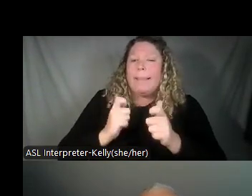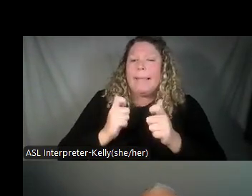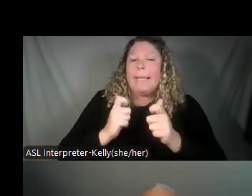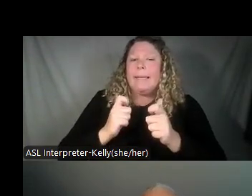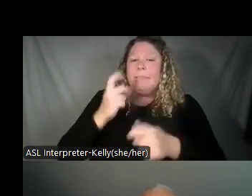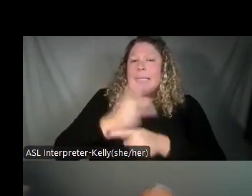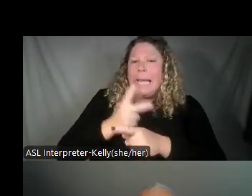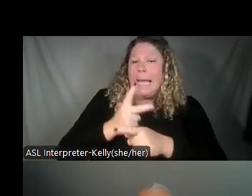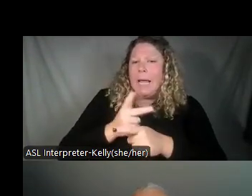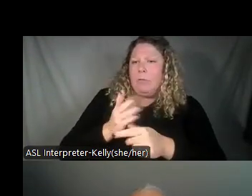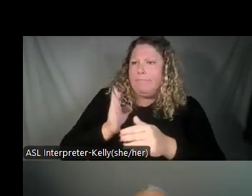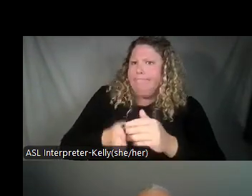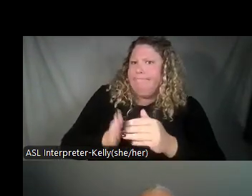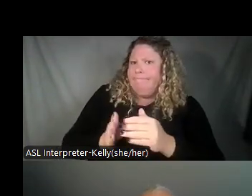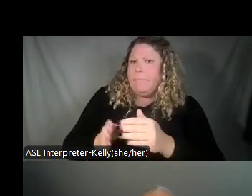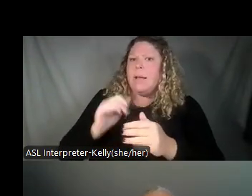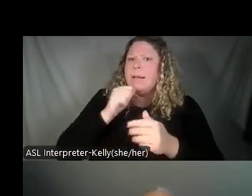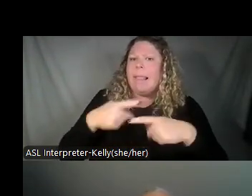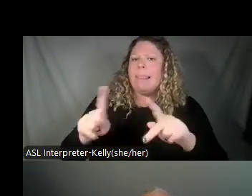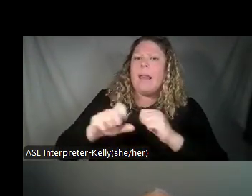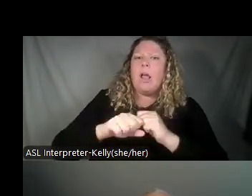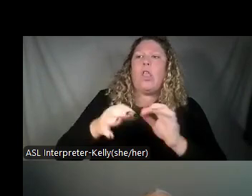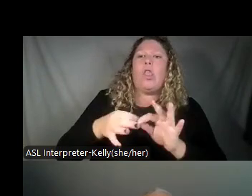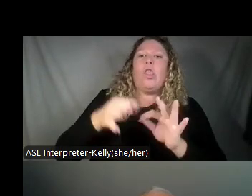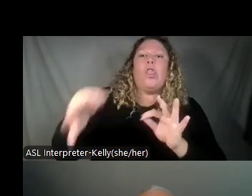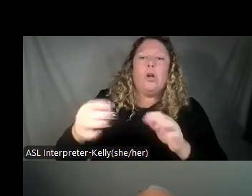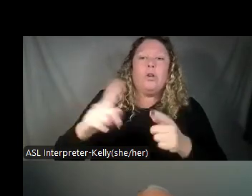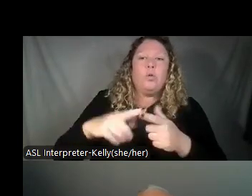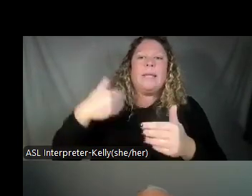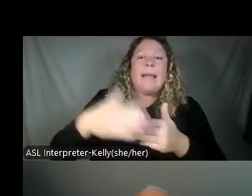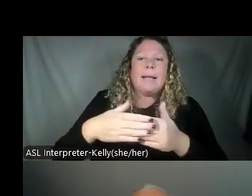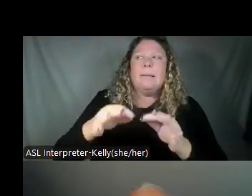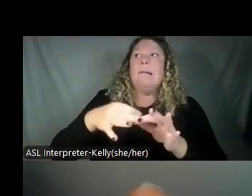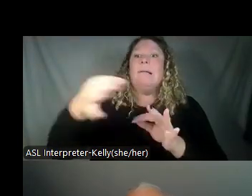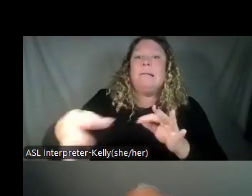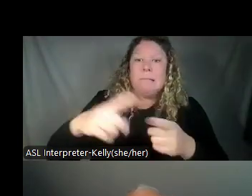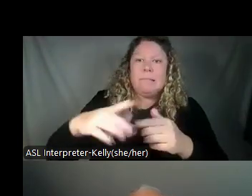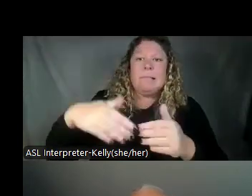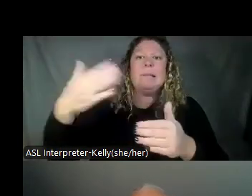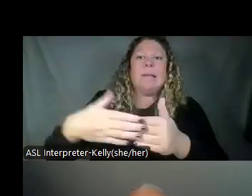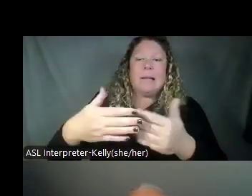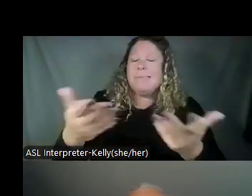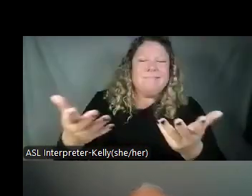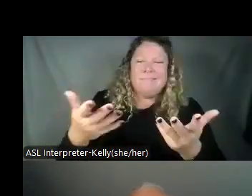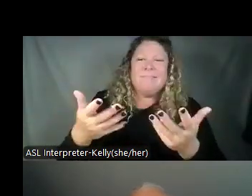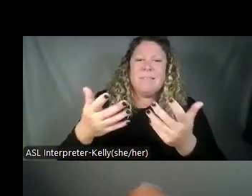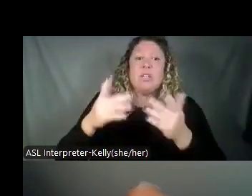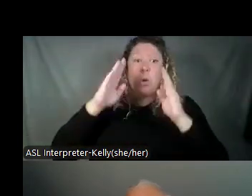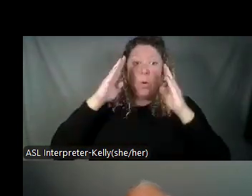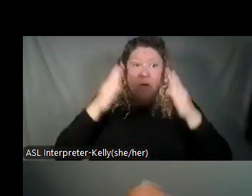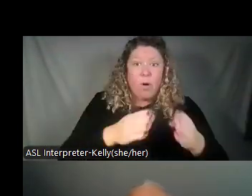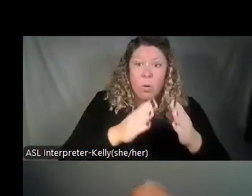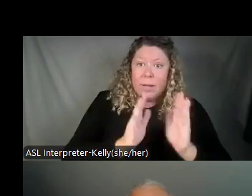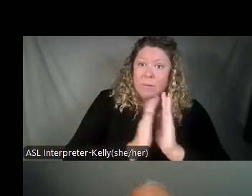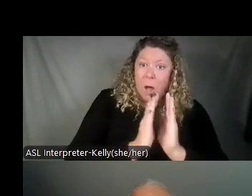of those instead of letting them hang on. And so what happens is that by focusing on smaller batches, by having